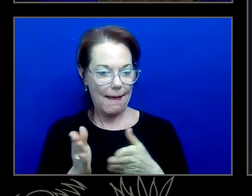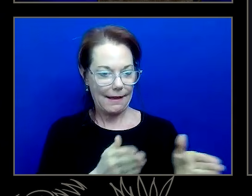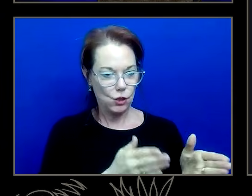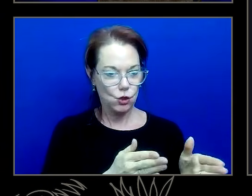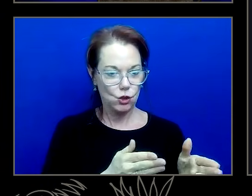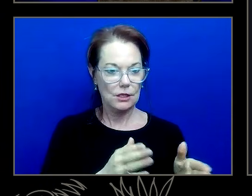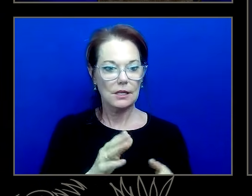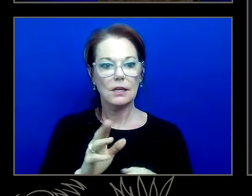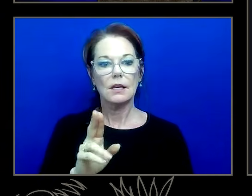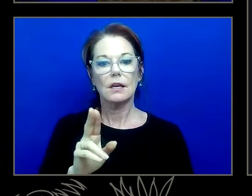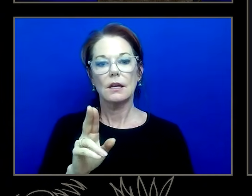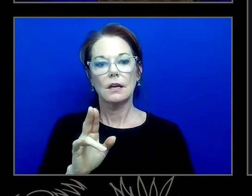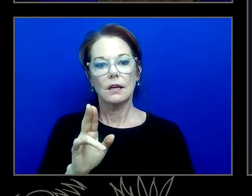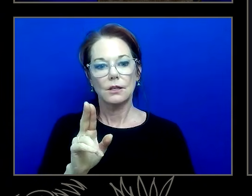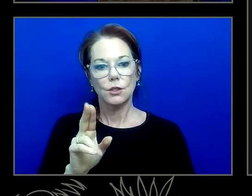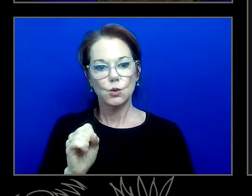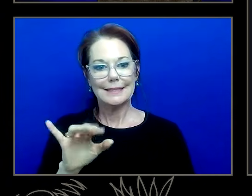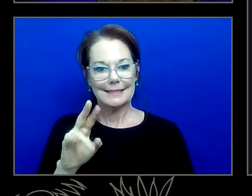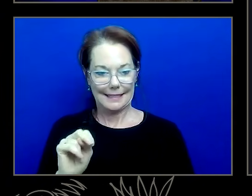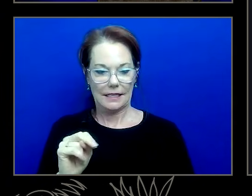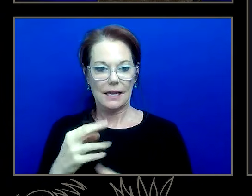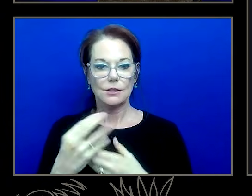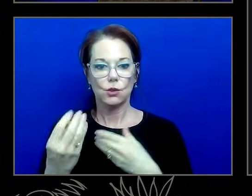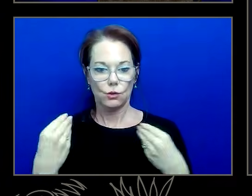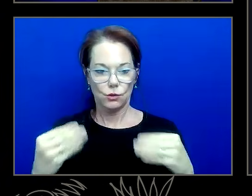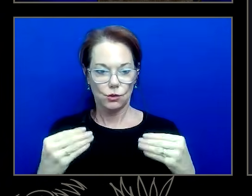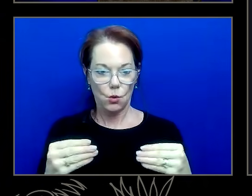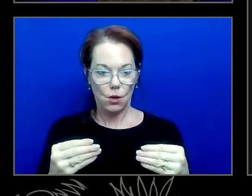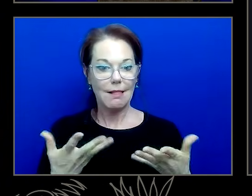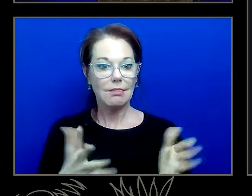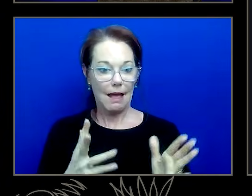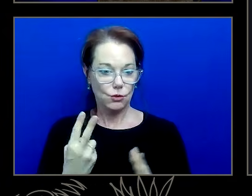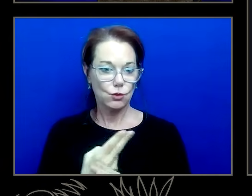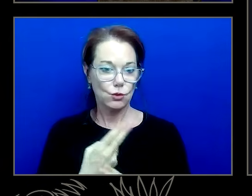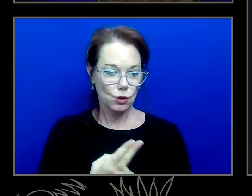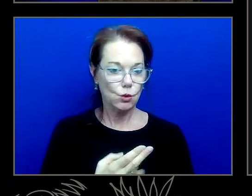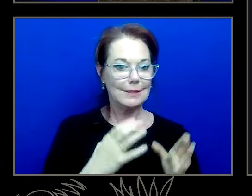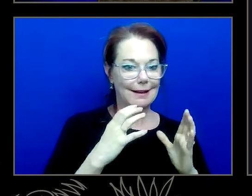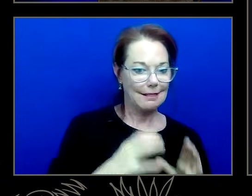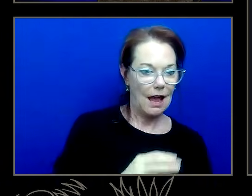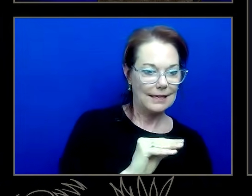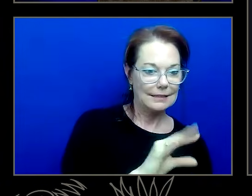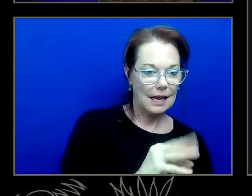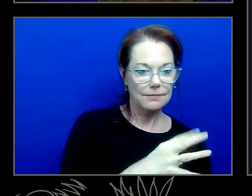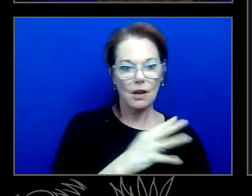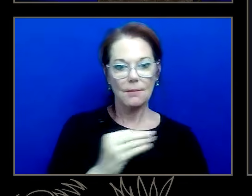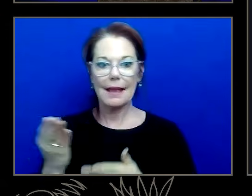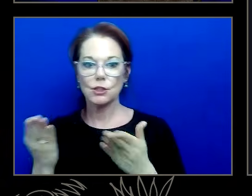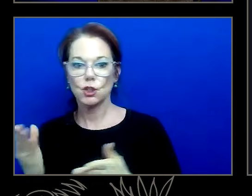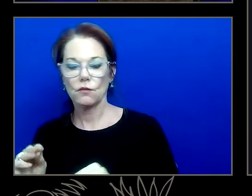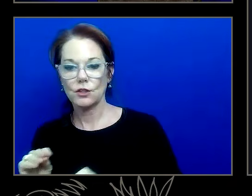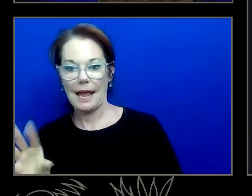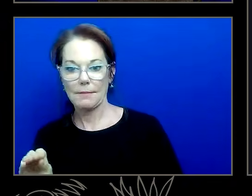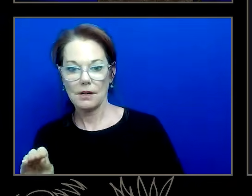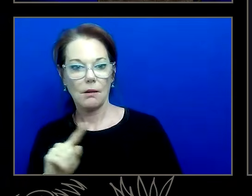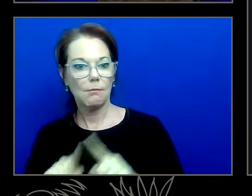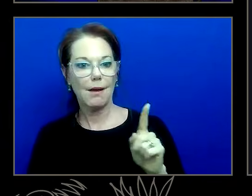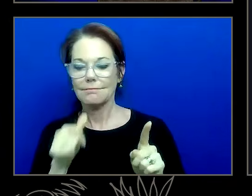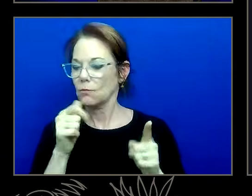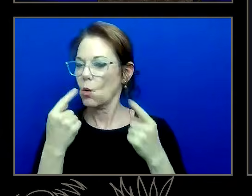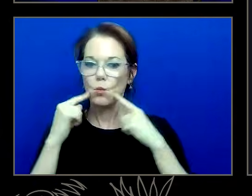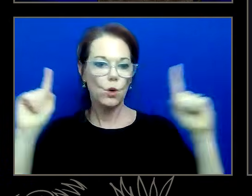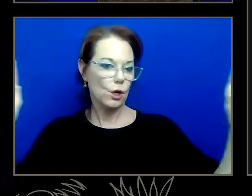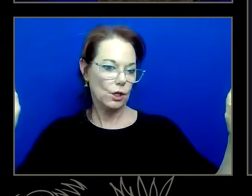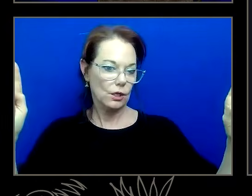allows you to provide both a client snapshot and a server snapshot. Unfortunately, this won't work either. Next provides some